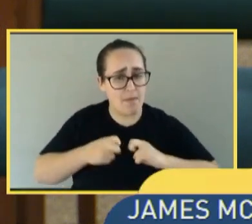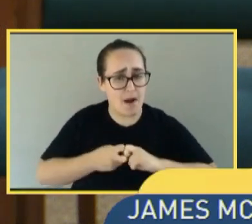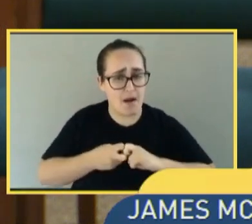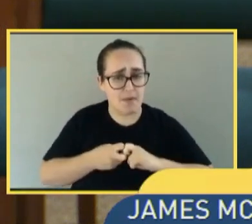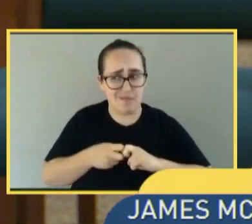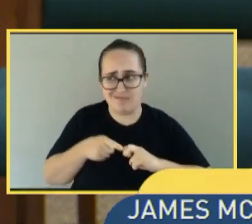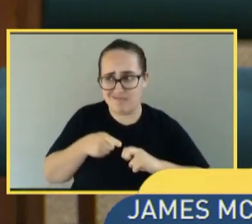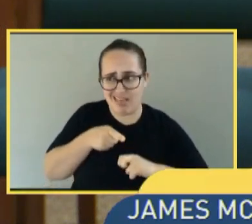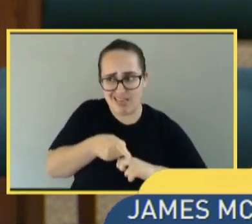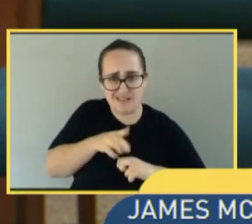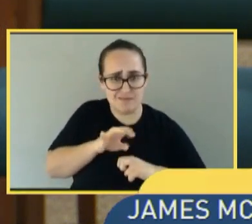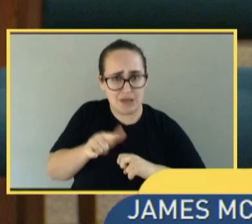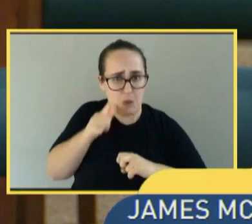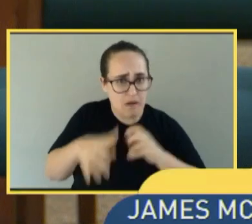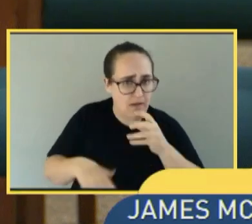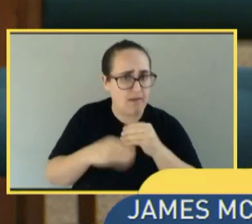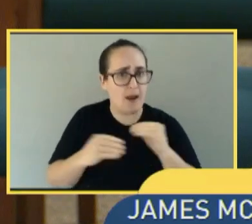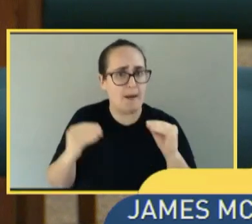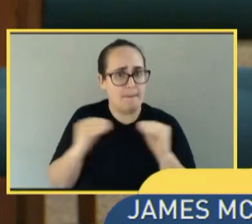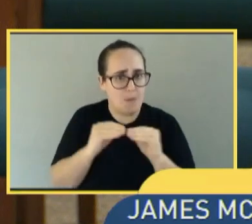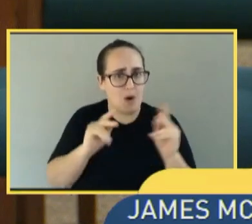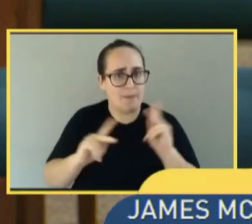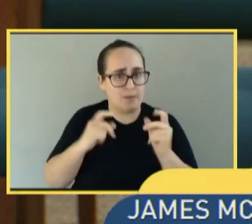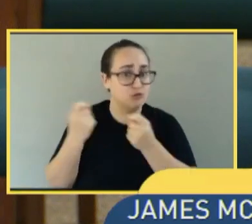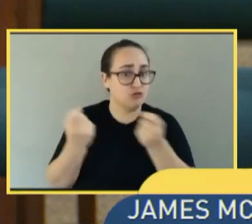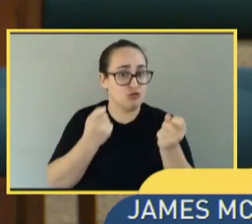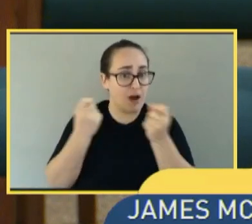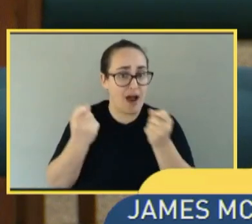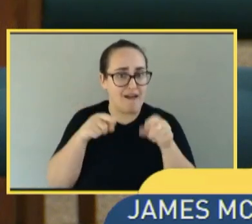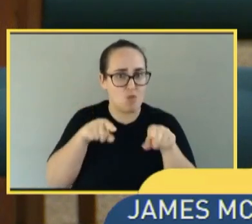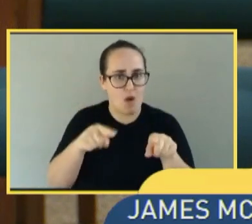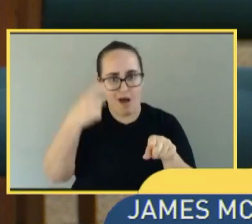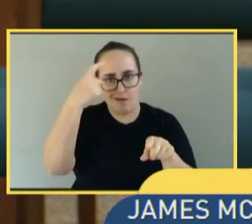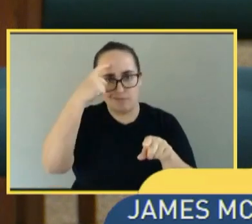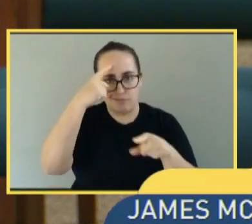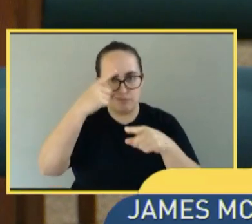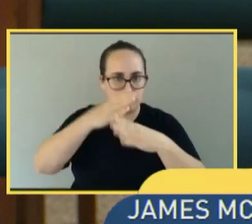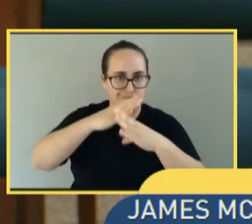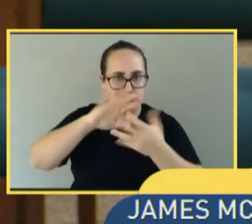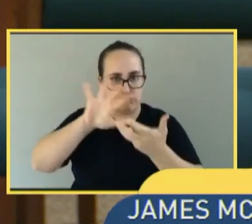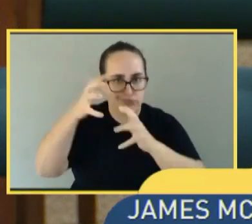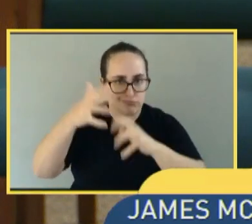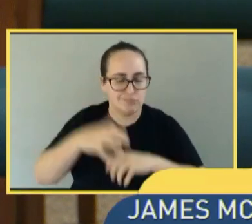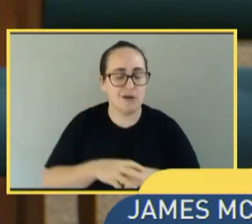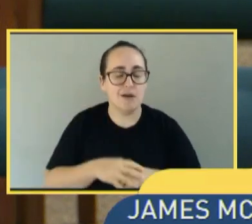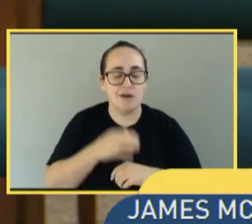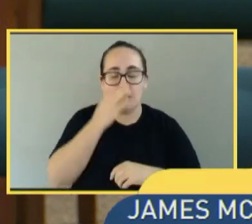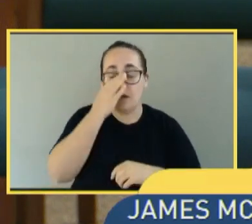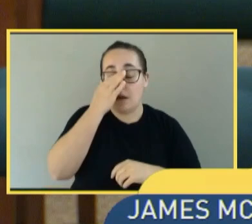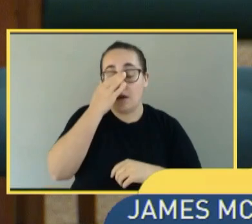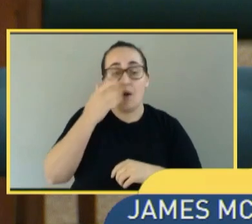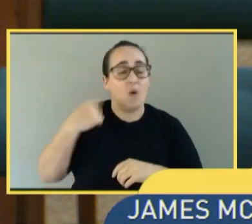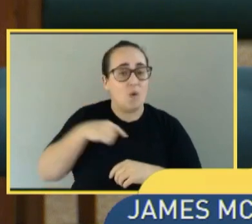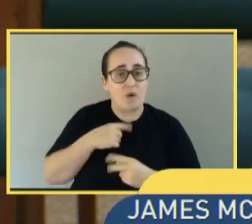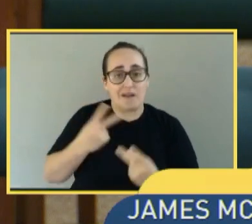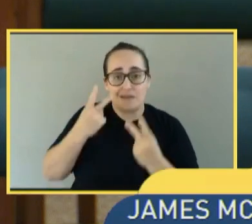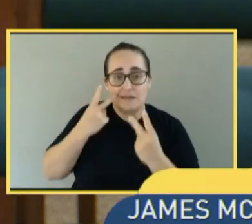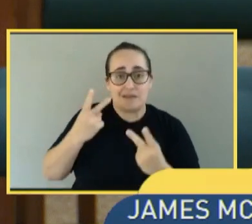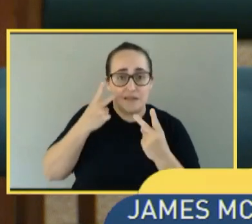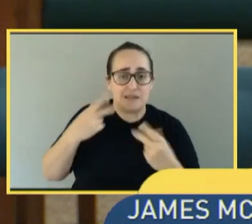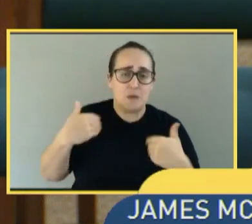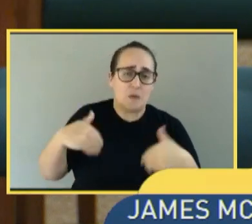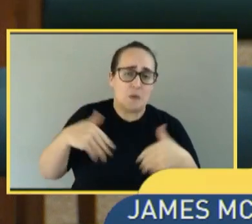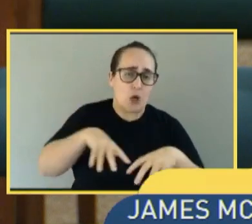see firsthand the impacts of impaired driving causes on our roadways, and we also see firsthand the grief experienced by loved